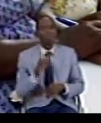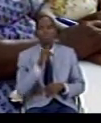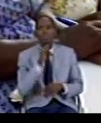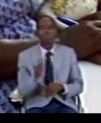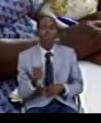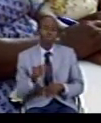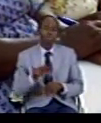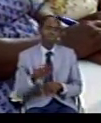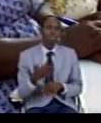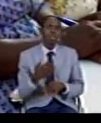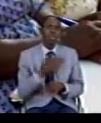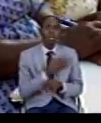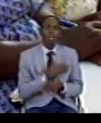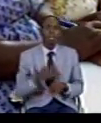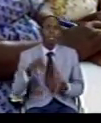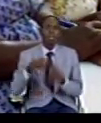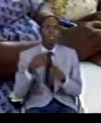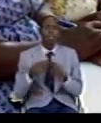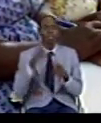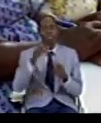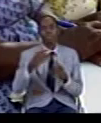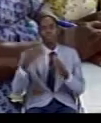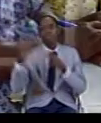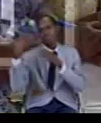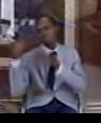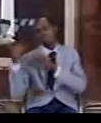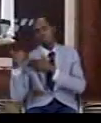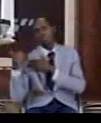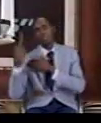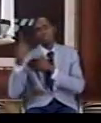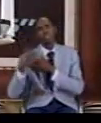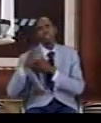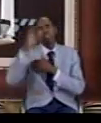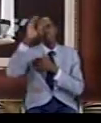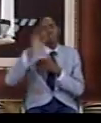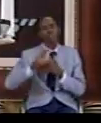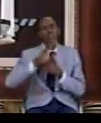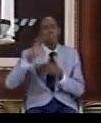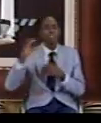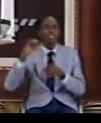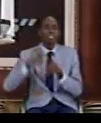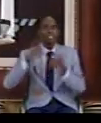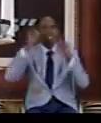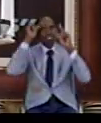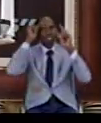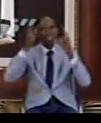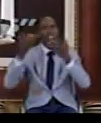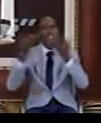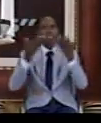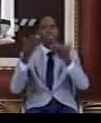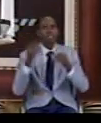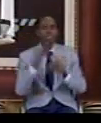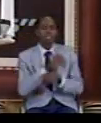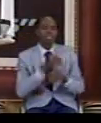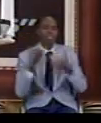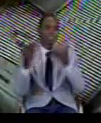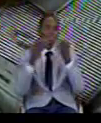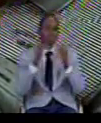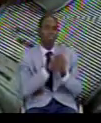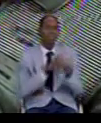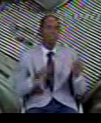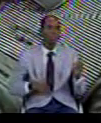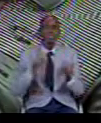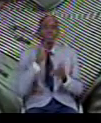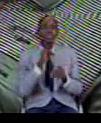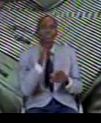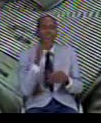are carrying the cross in his service. In his service. The service of the Lord is not a bed of roses.